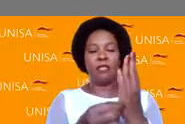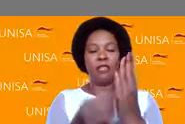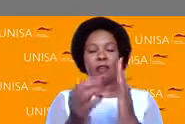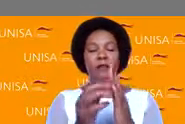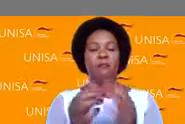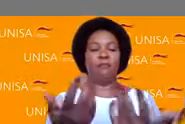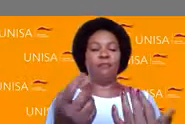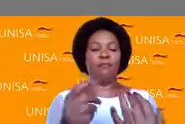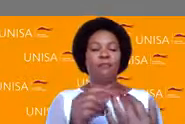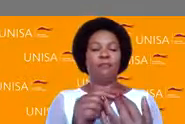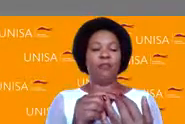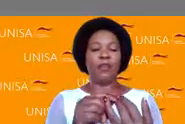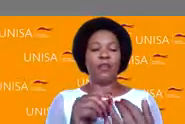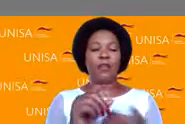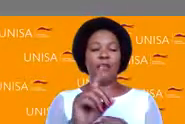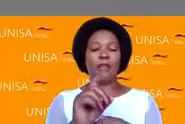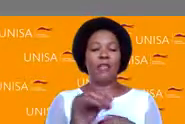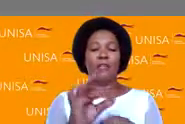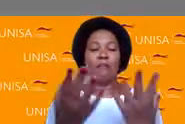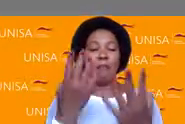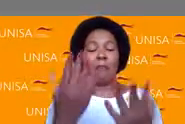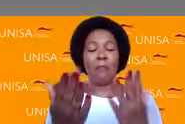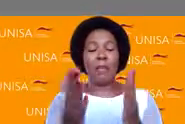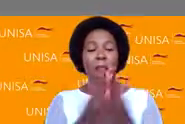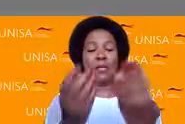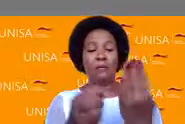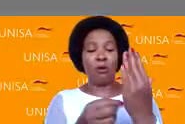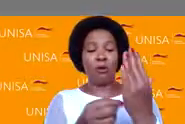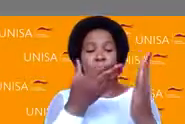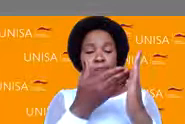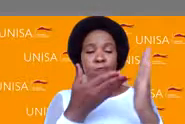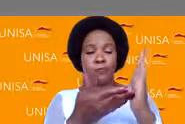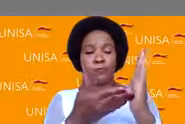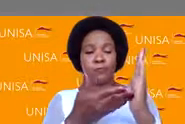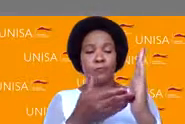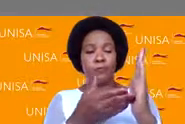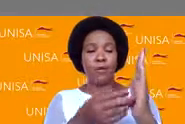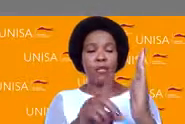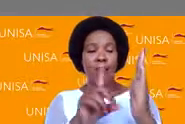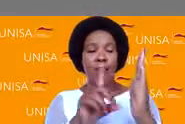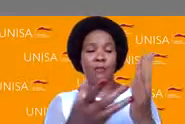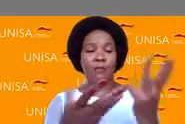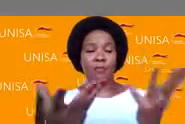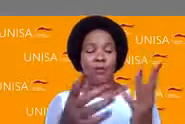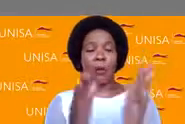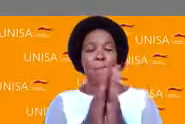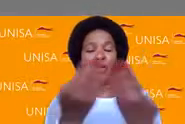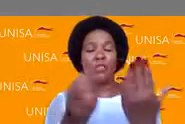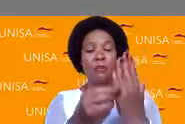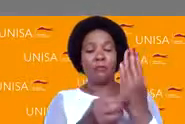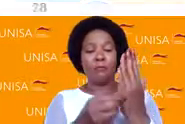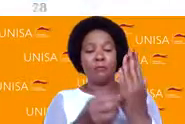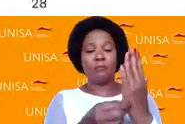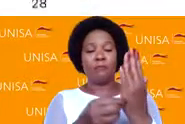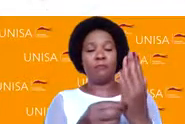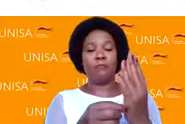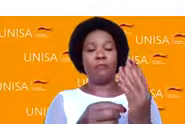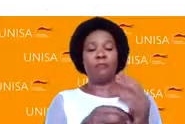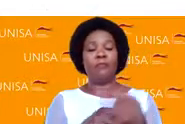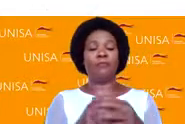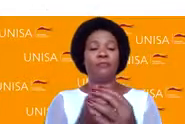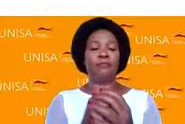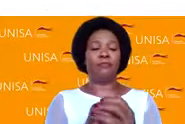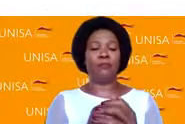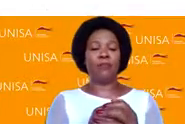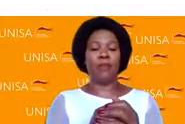material. If you've got textbooks that's been prescribed, you can come and click on the prescribed material over here.